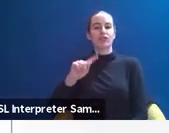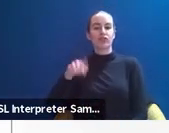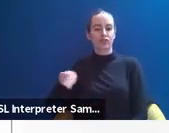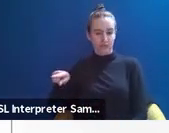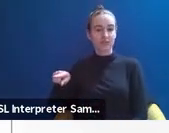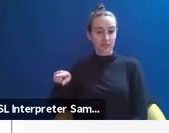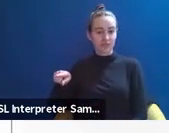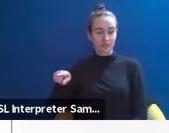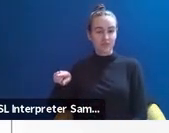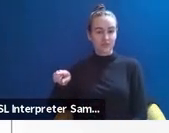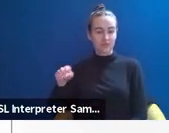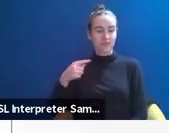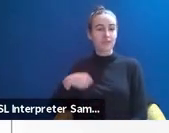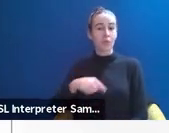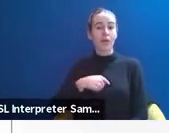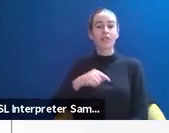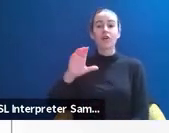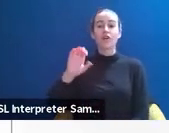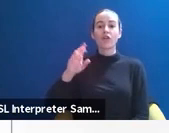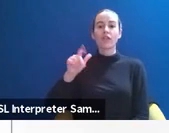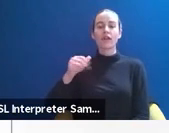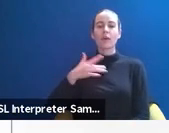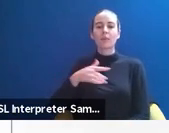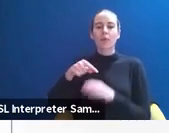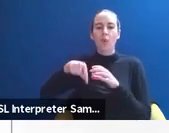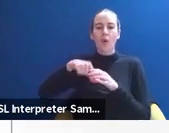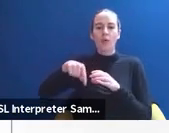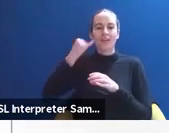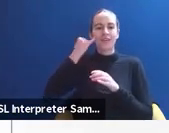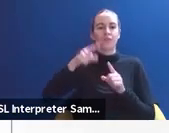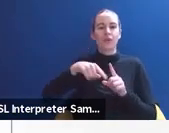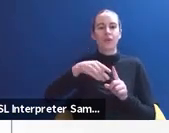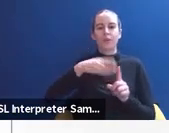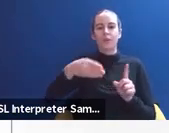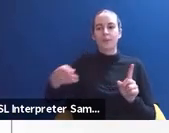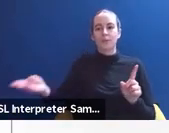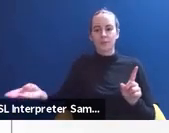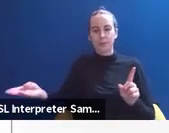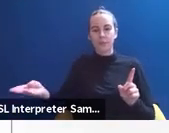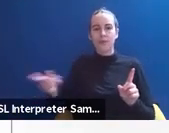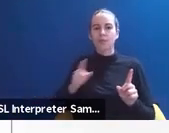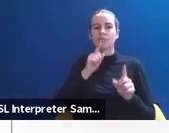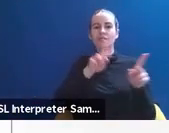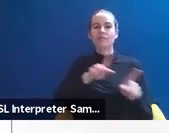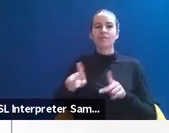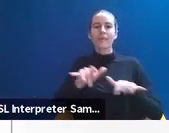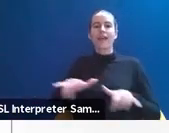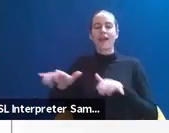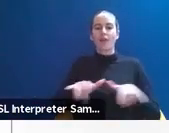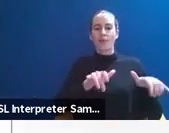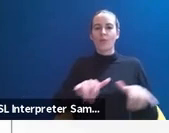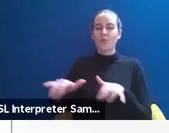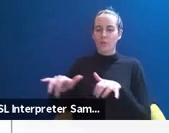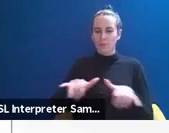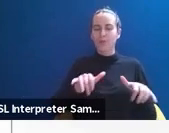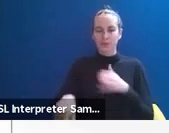if we uncoiled that cochlea, it'd be laid out like a piano, except for the higher frequencies would be near the middle ear and the lower frequencies